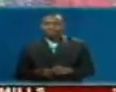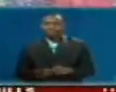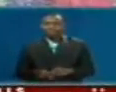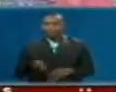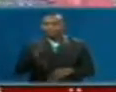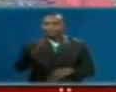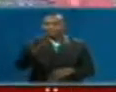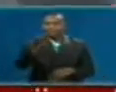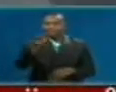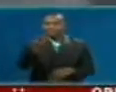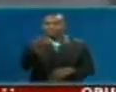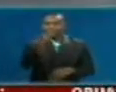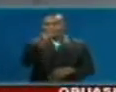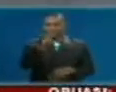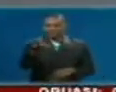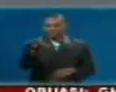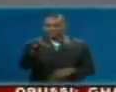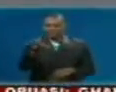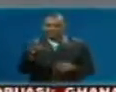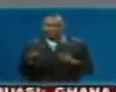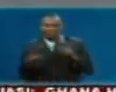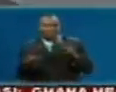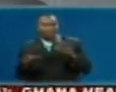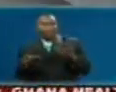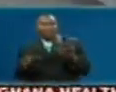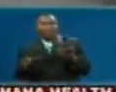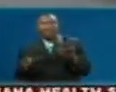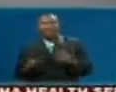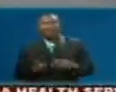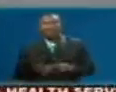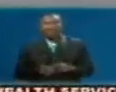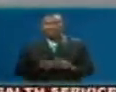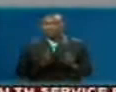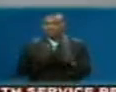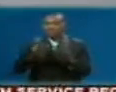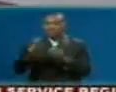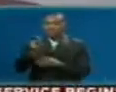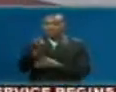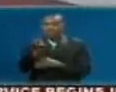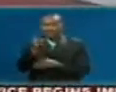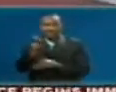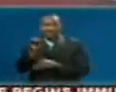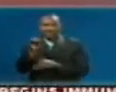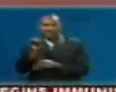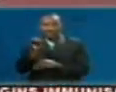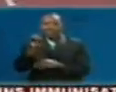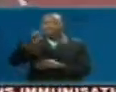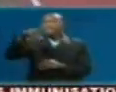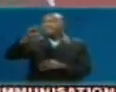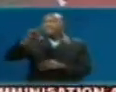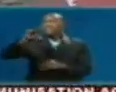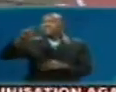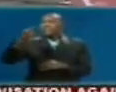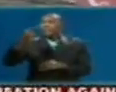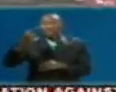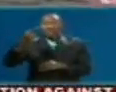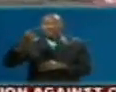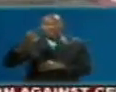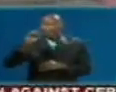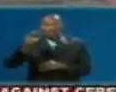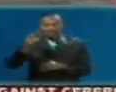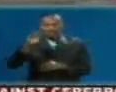Naval patrol boats have been named Chimle Inga, meaning Black Mamba, and Oho, meaning Python in the Ewe